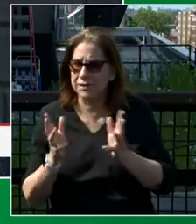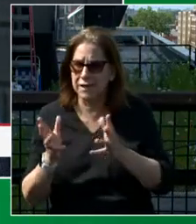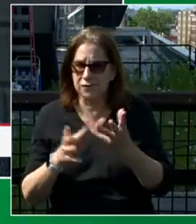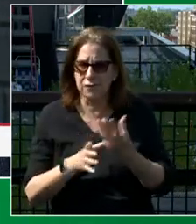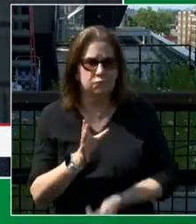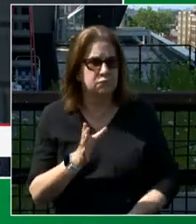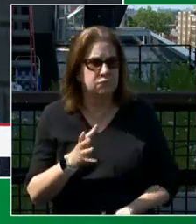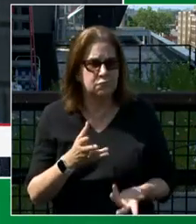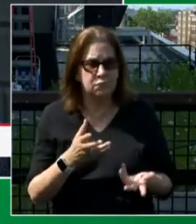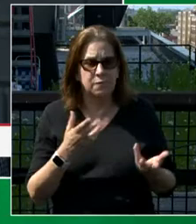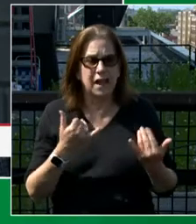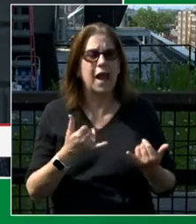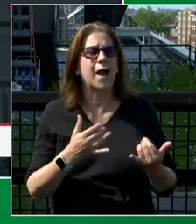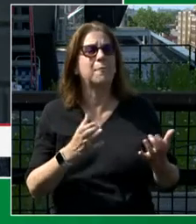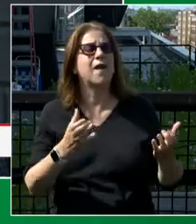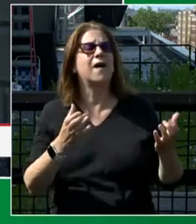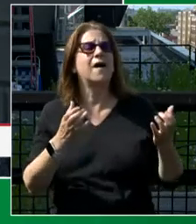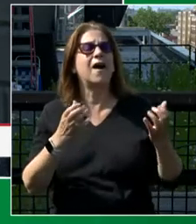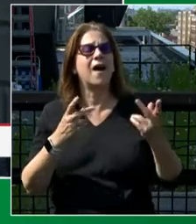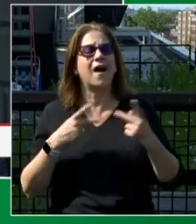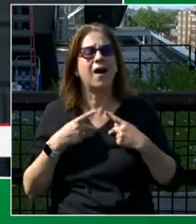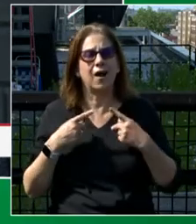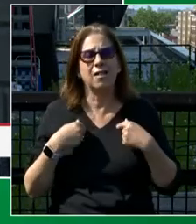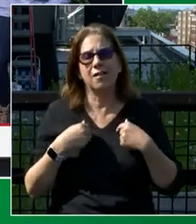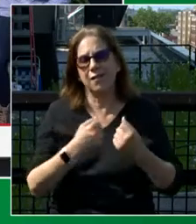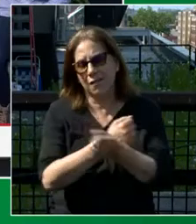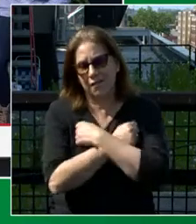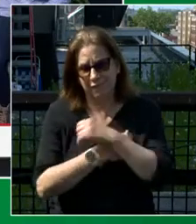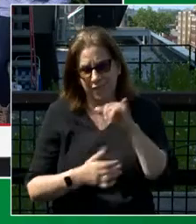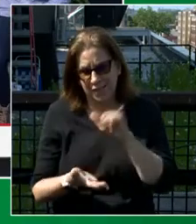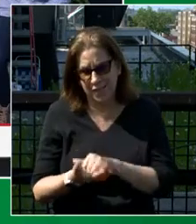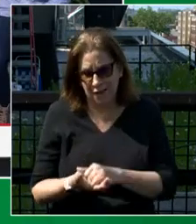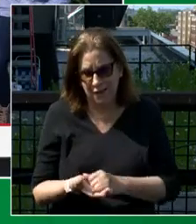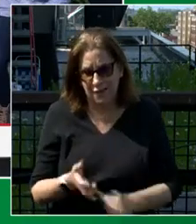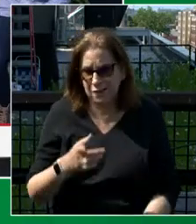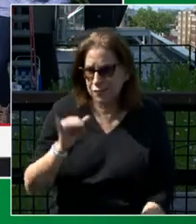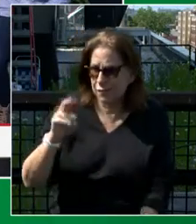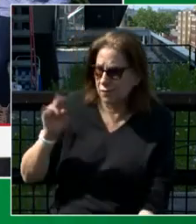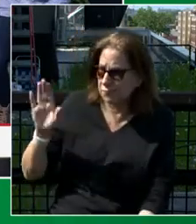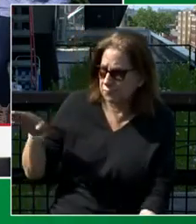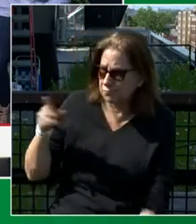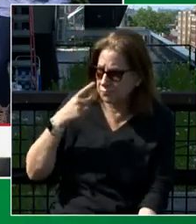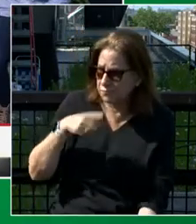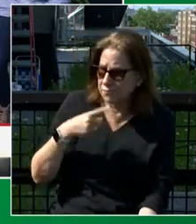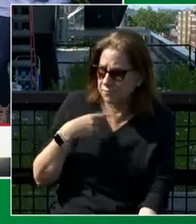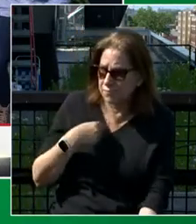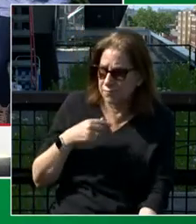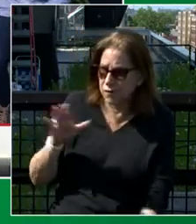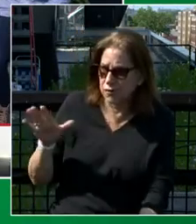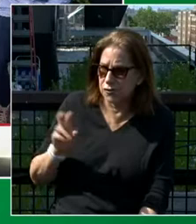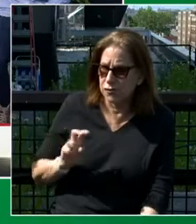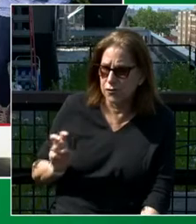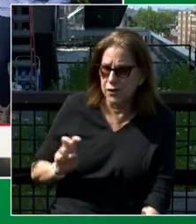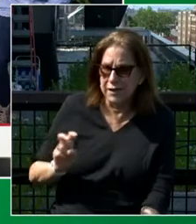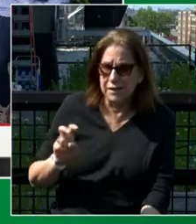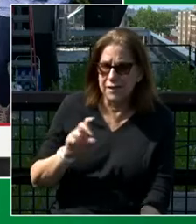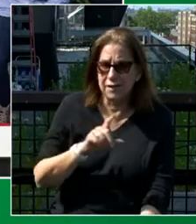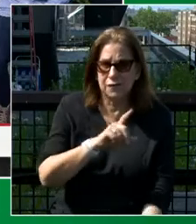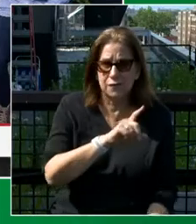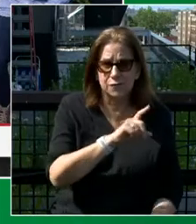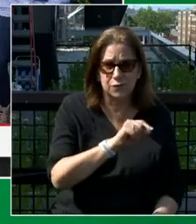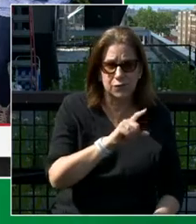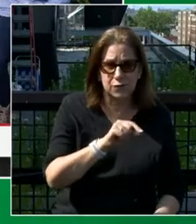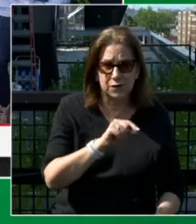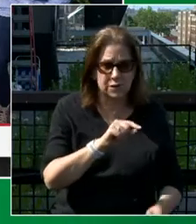again. And tell us about kind of your journey in 2020 and then how that sort of changed in 2021. What did you guys do with the